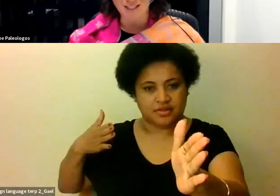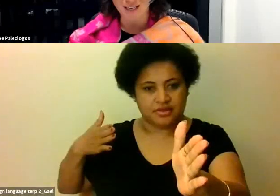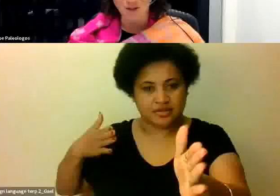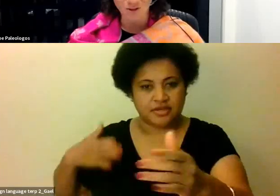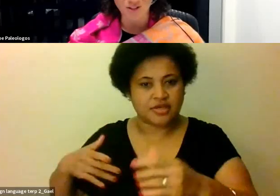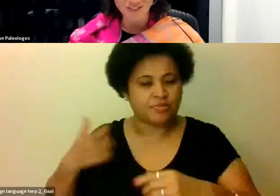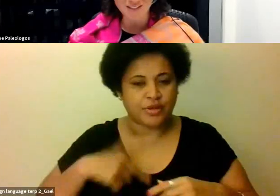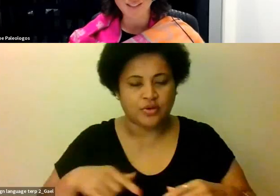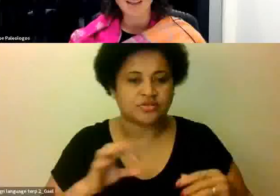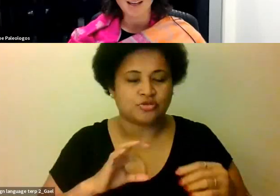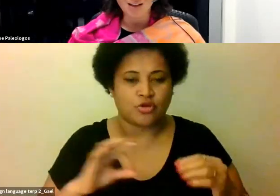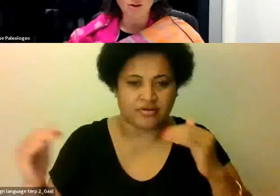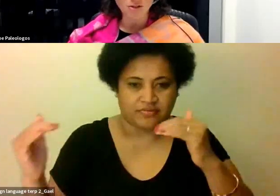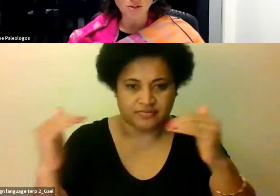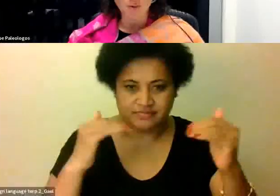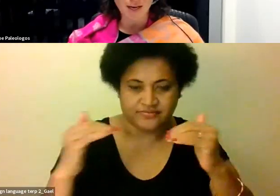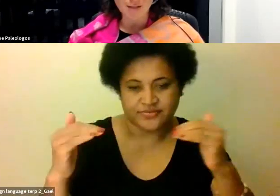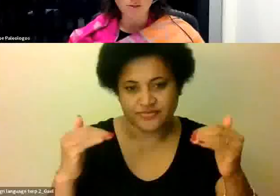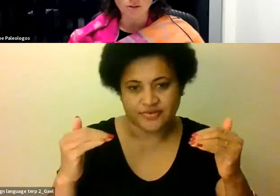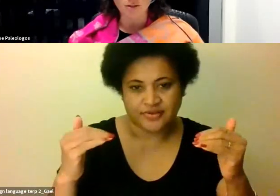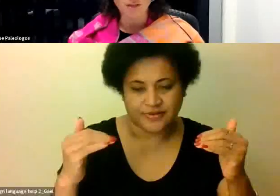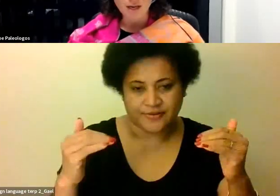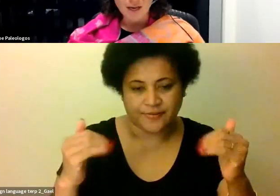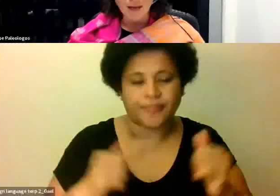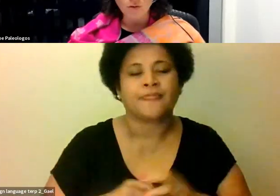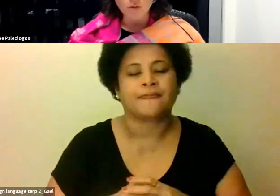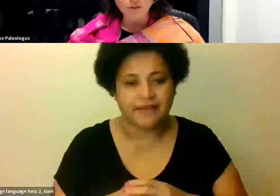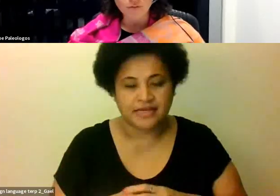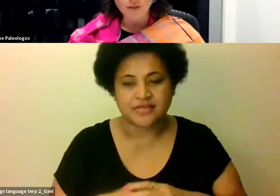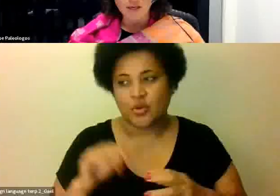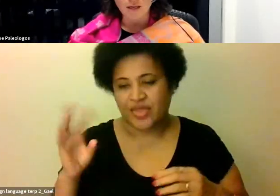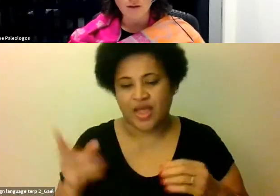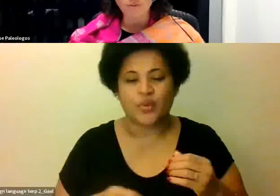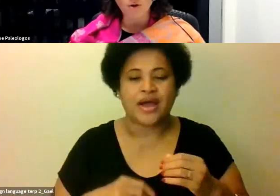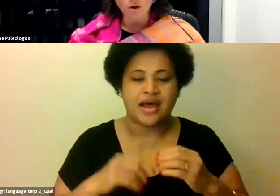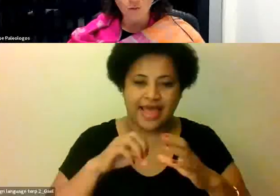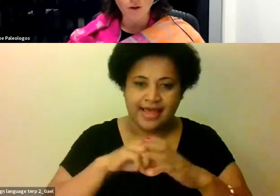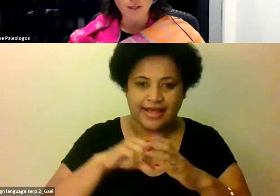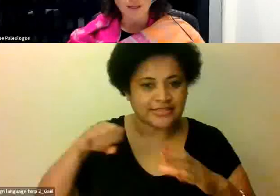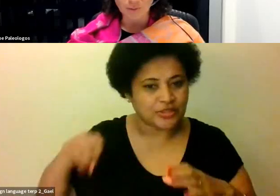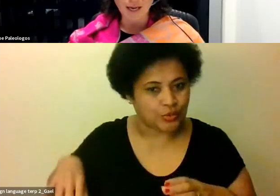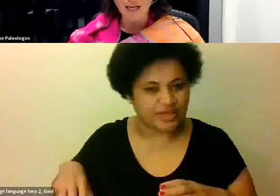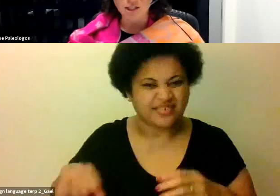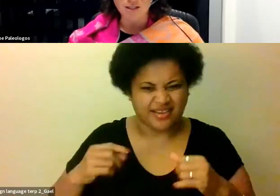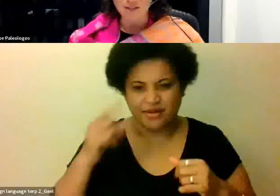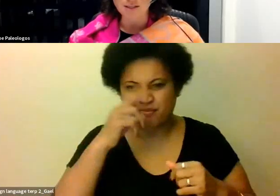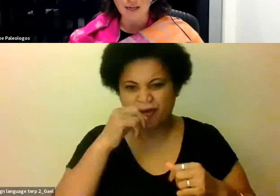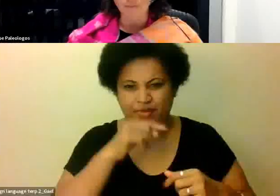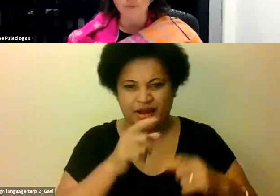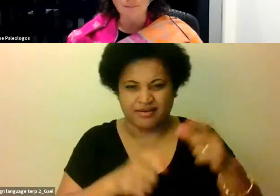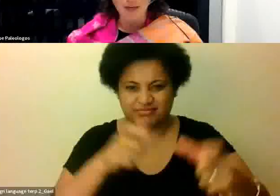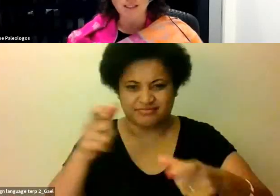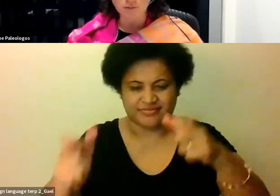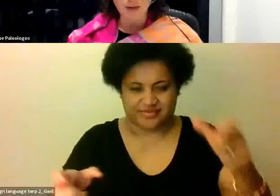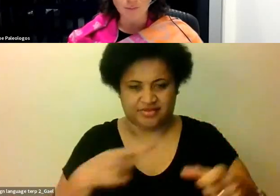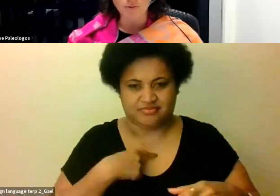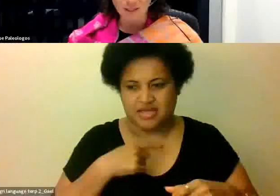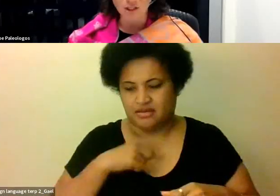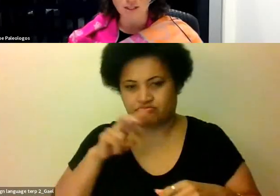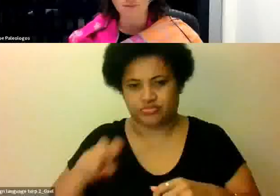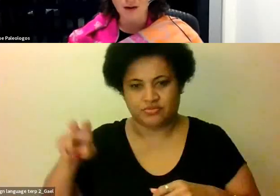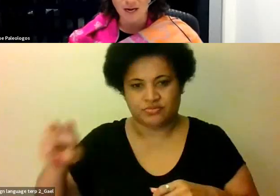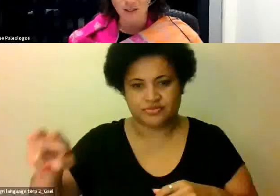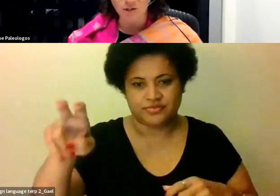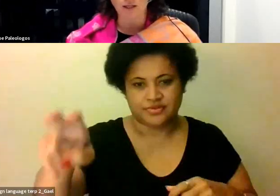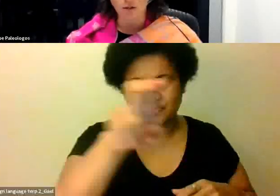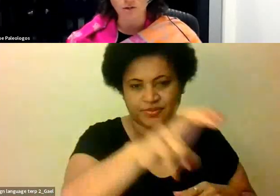are digitally included and those who are excluded, and all of the follow-on implications that means for people,